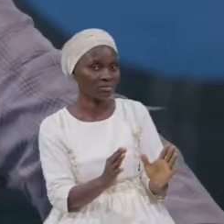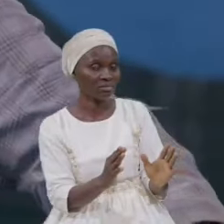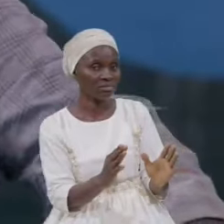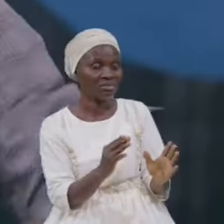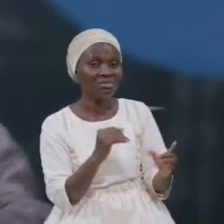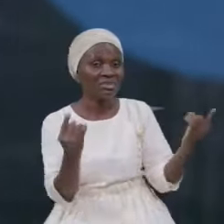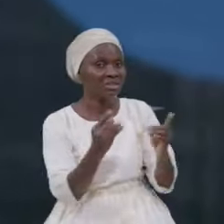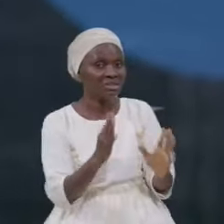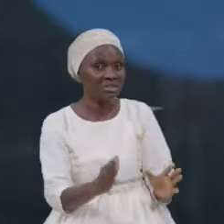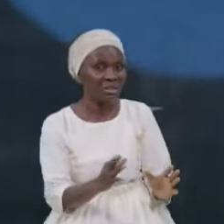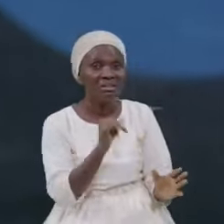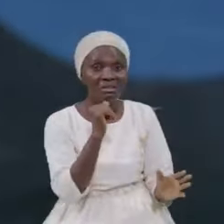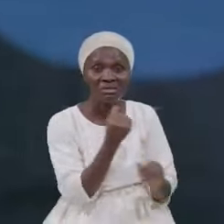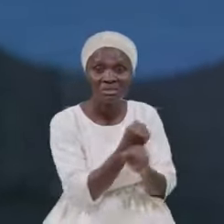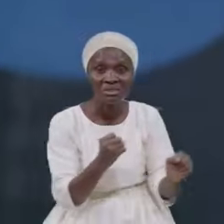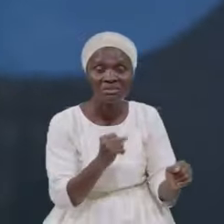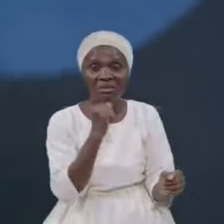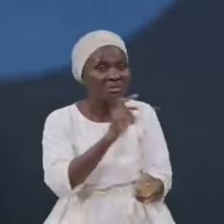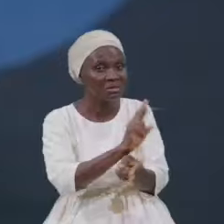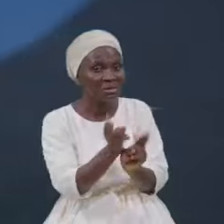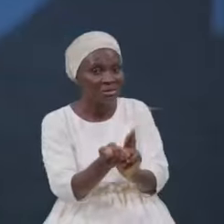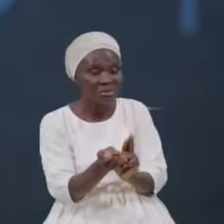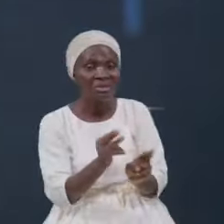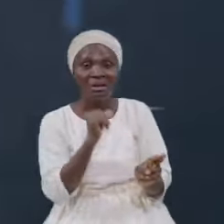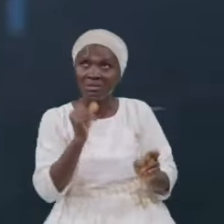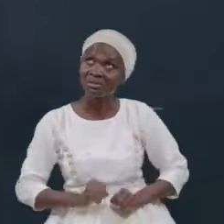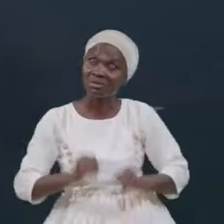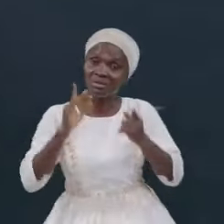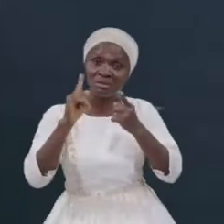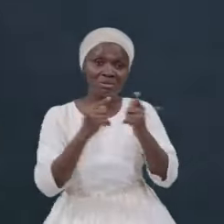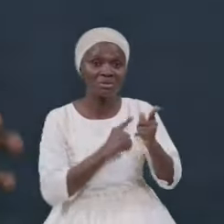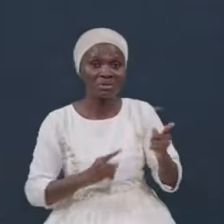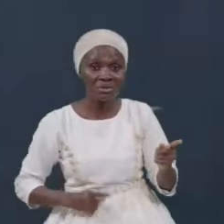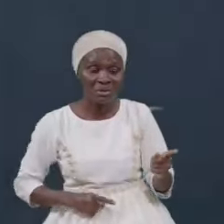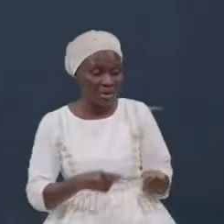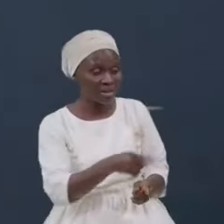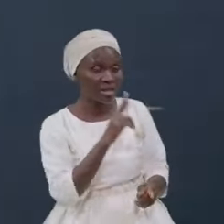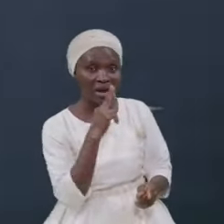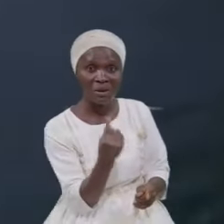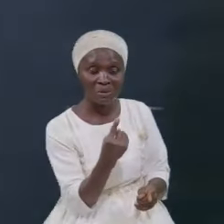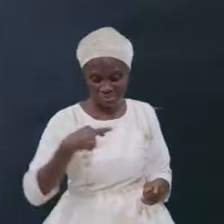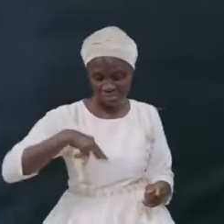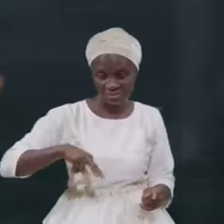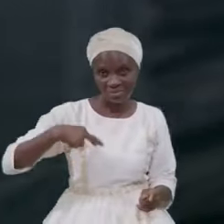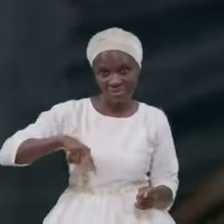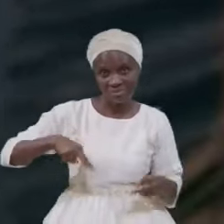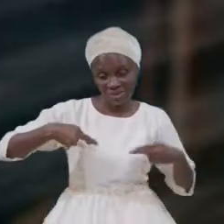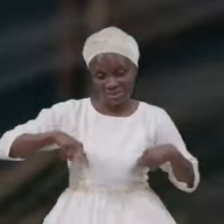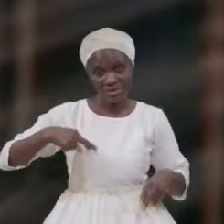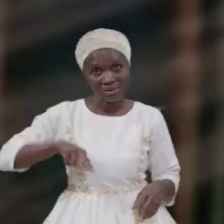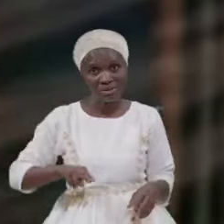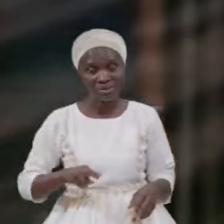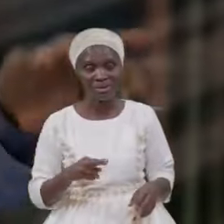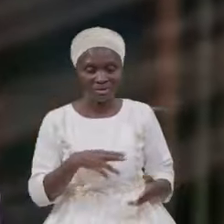their lives to the Lord. Yes, they're religious, they drum, they dance, they do disco, and